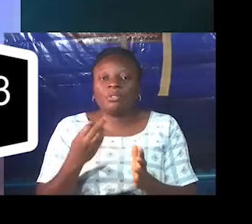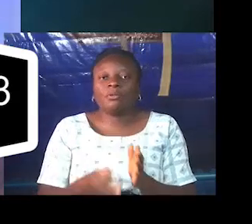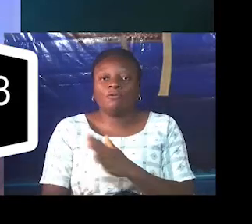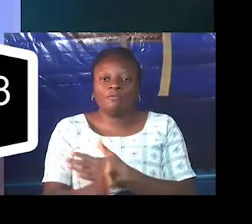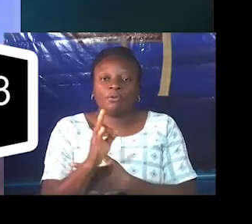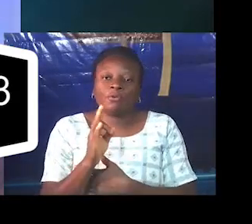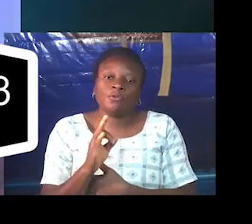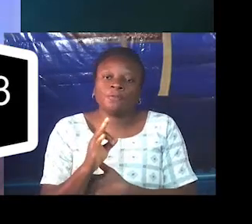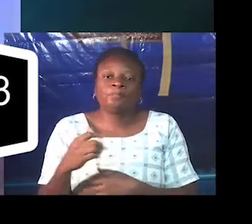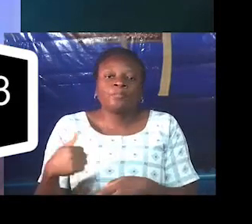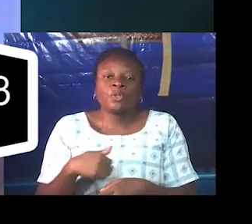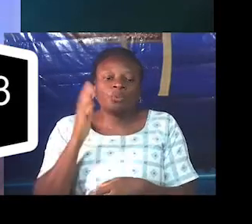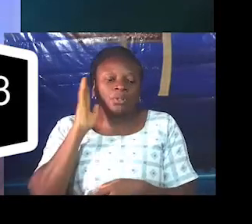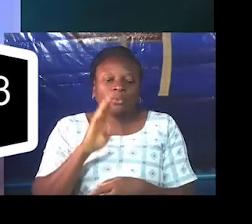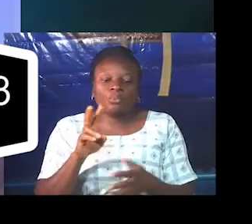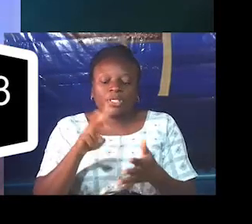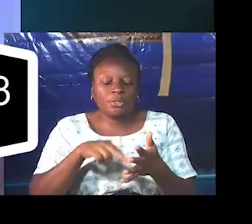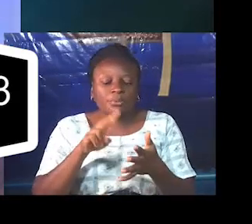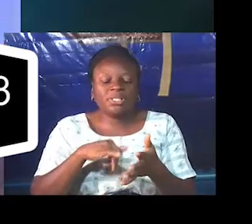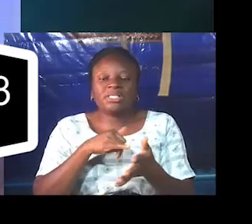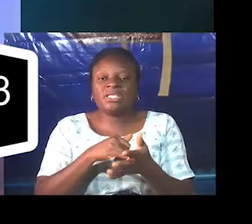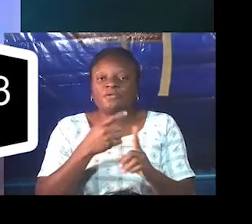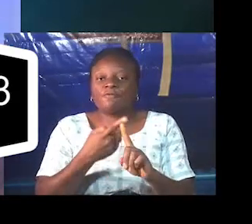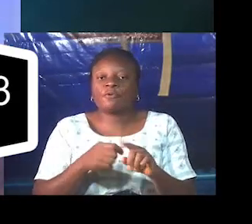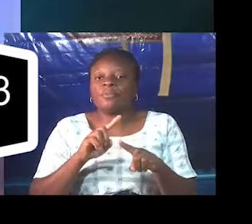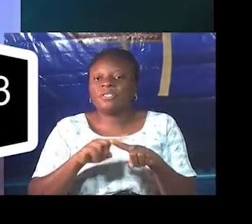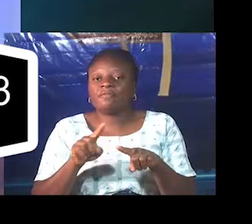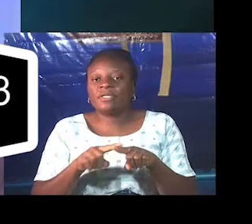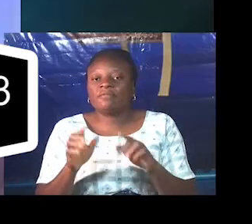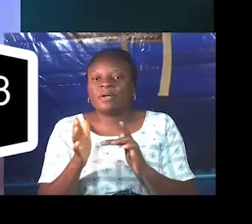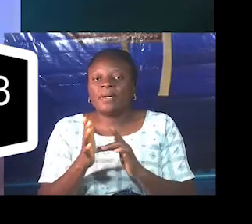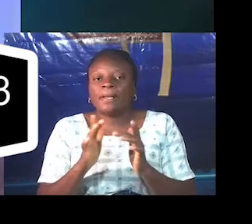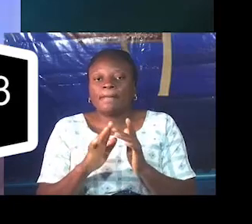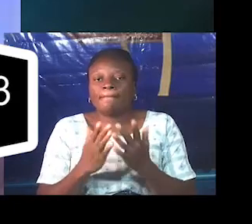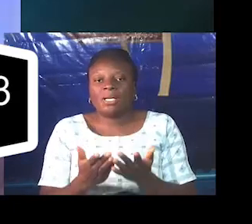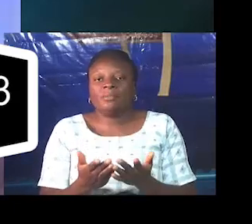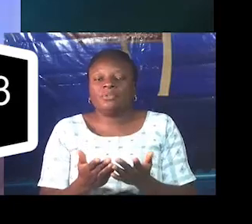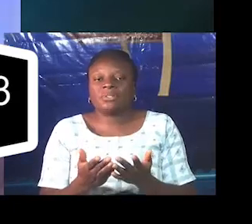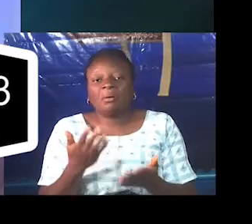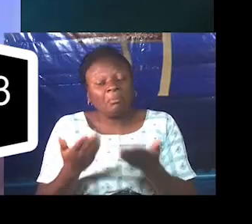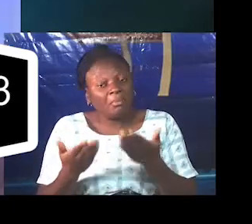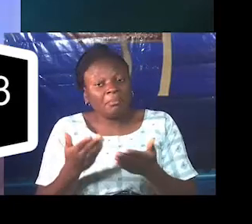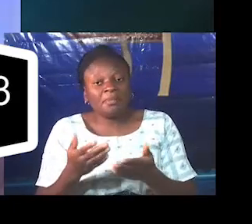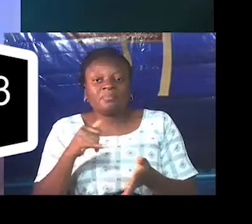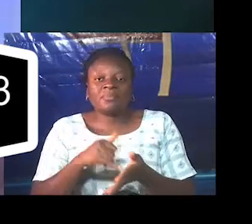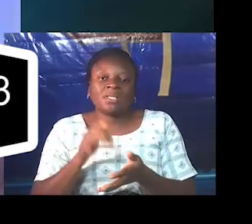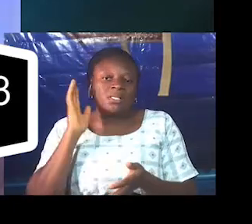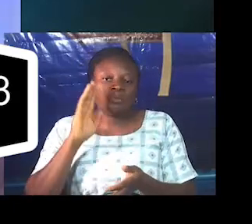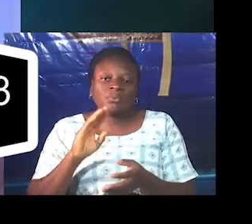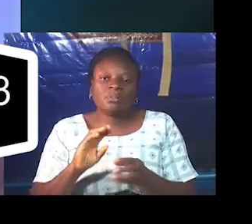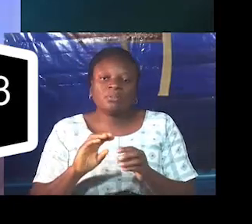read it from other versions in case it will make some meaning much more to you. But before we do